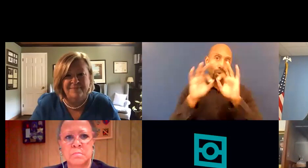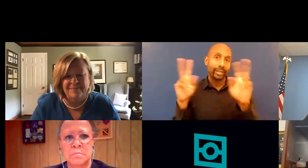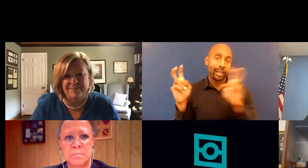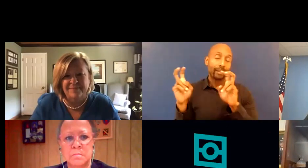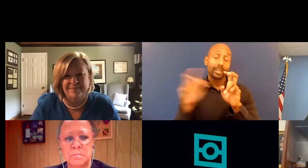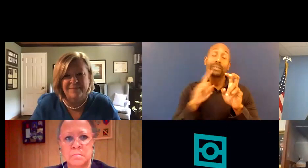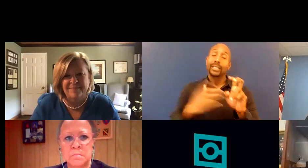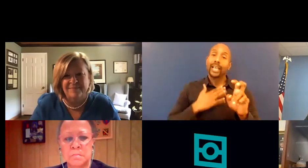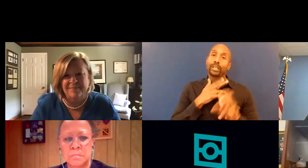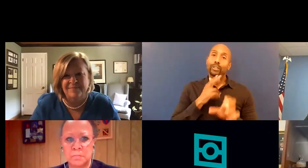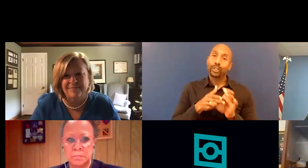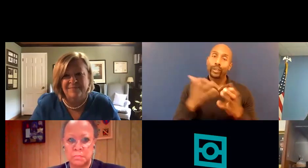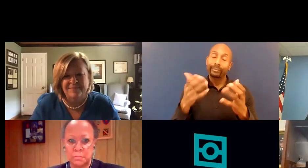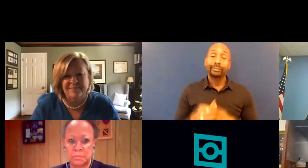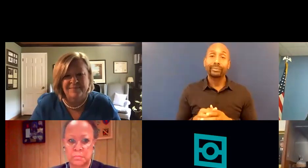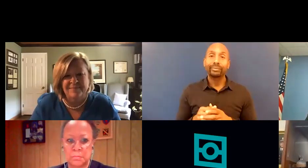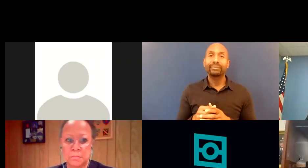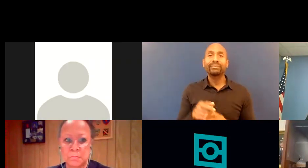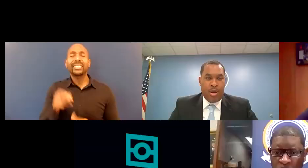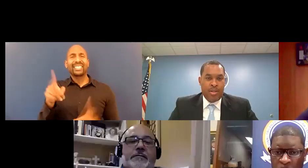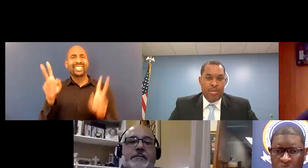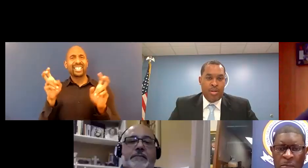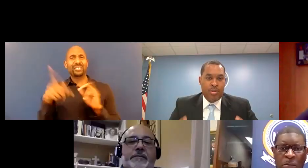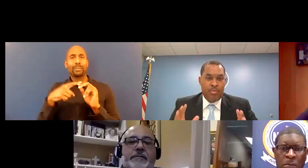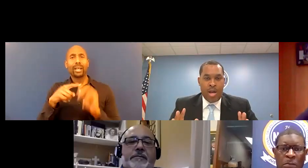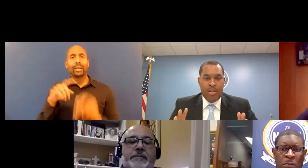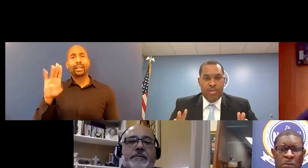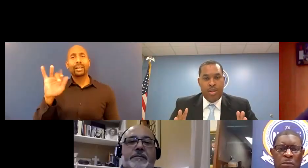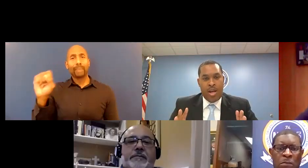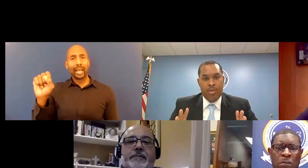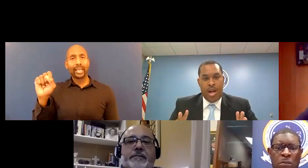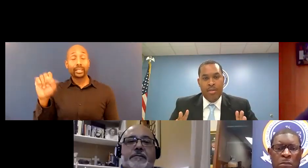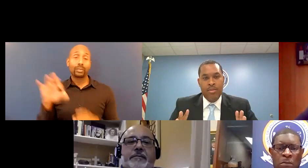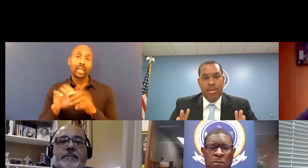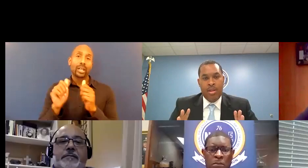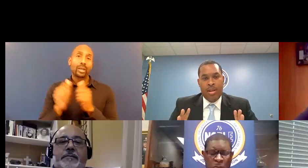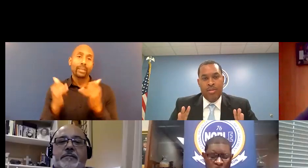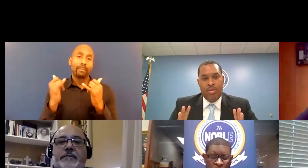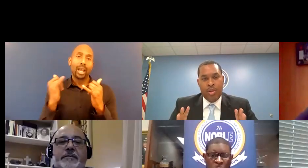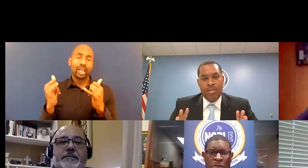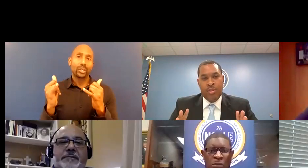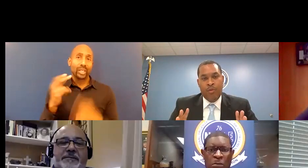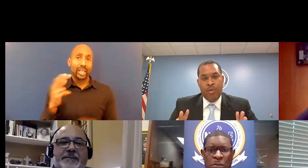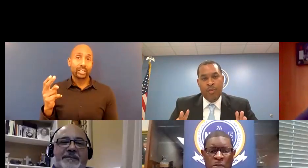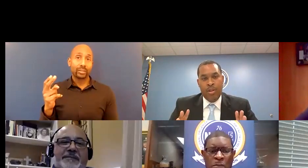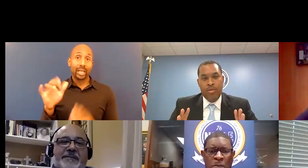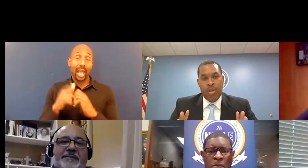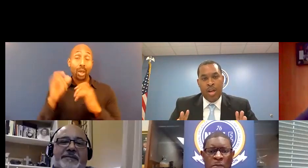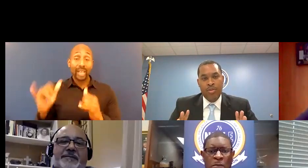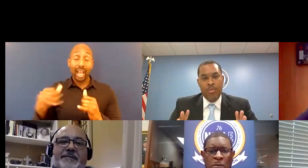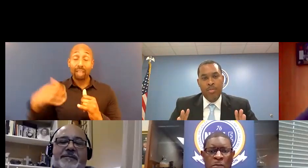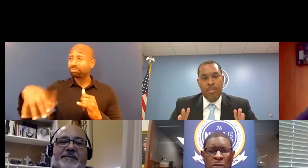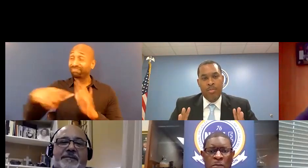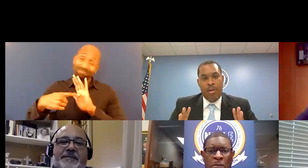of bias, basically, if you think about it in terms of modern history and how it's gotten thrust into the forefront in